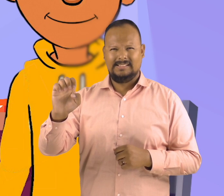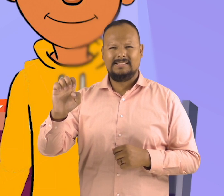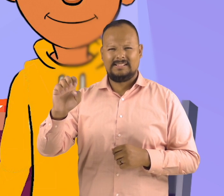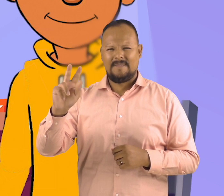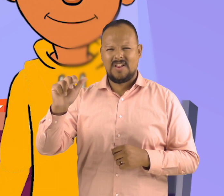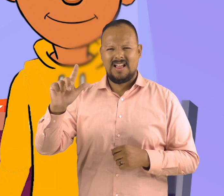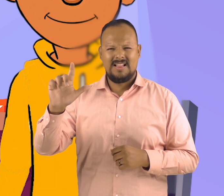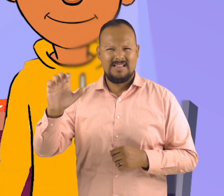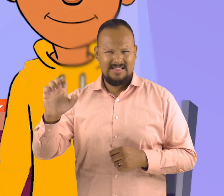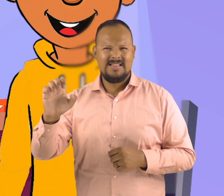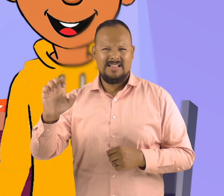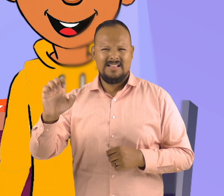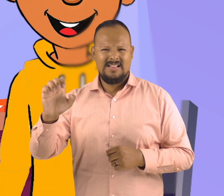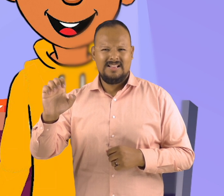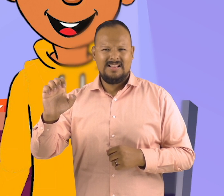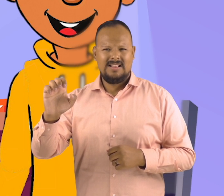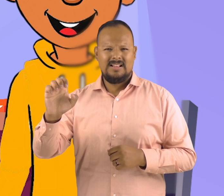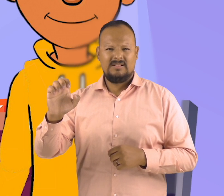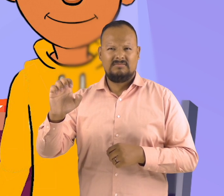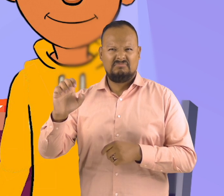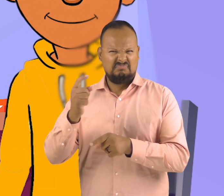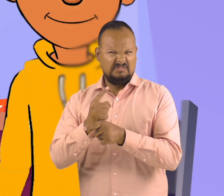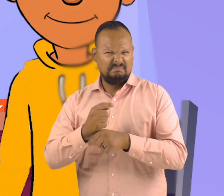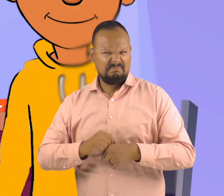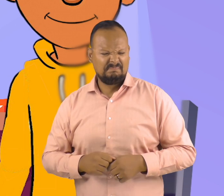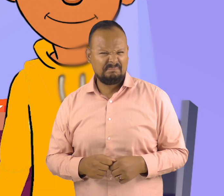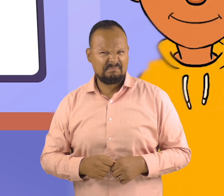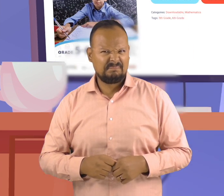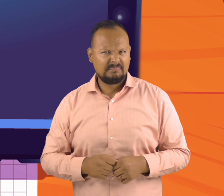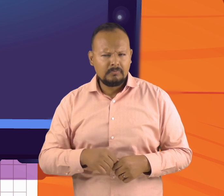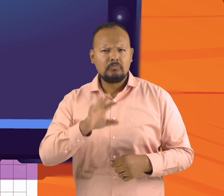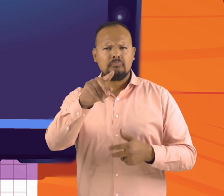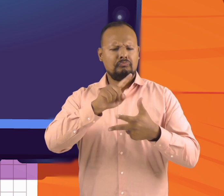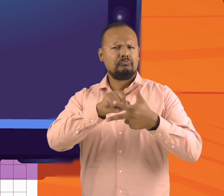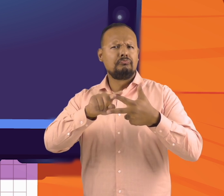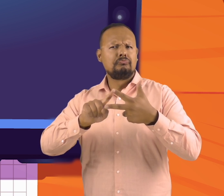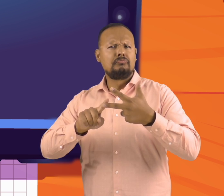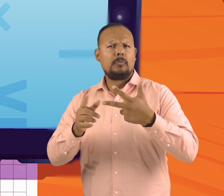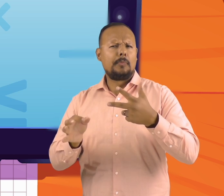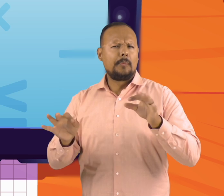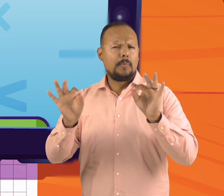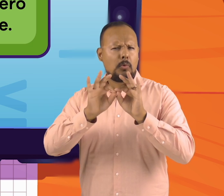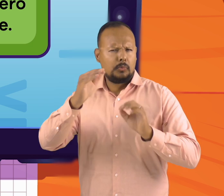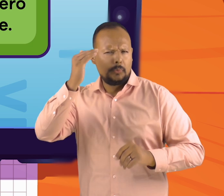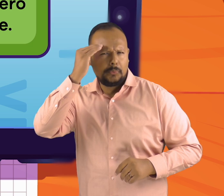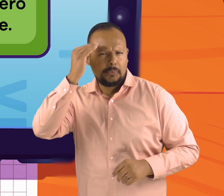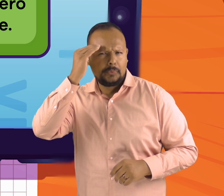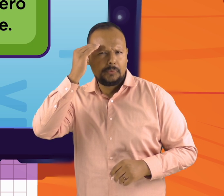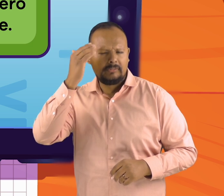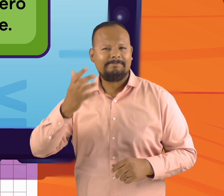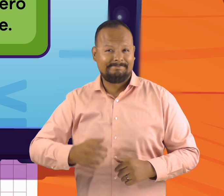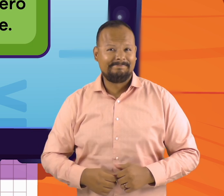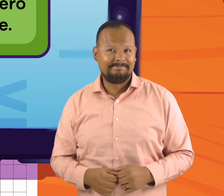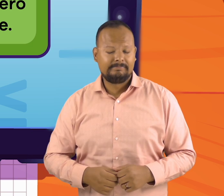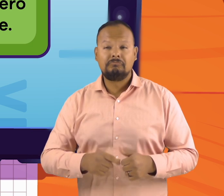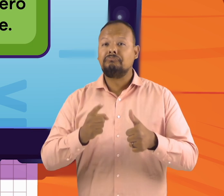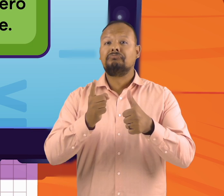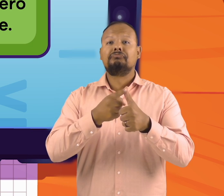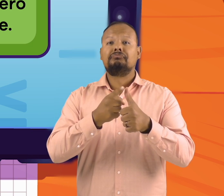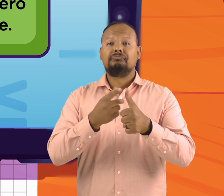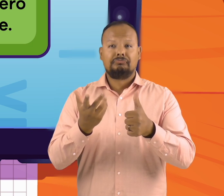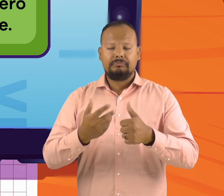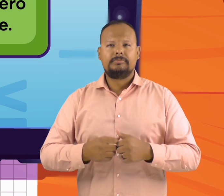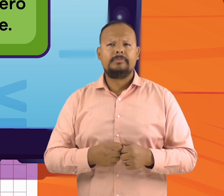Here are three things to remember about absolute value. First, every number except zero